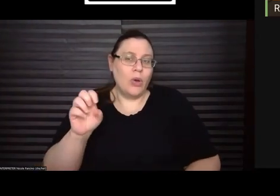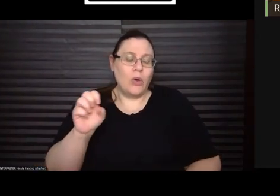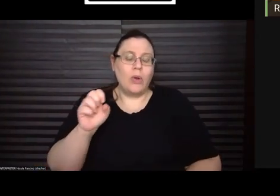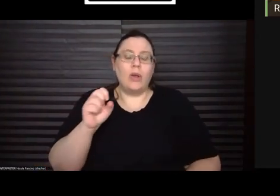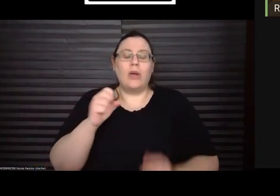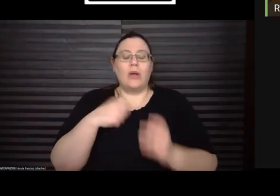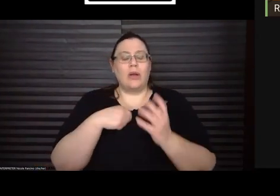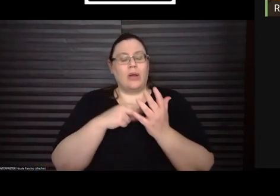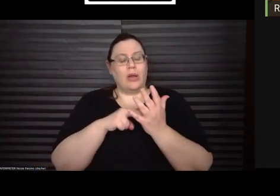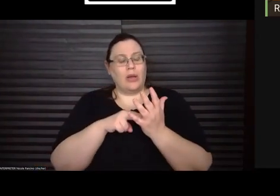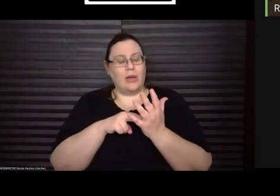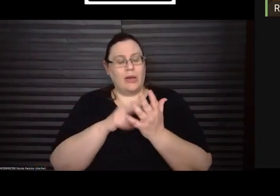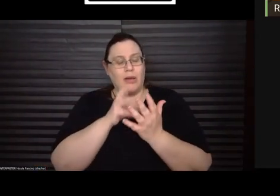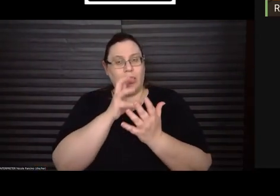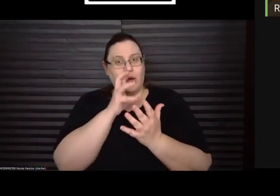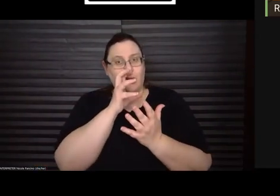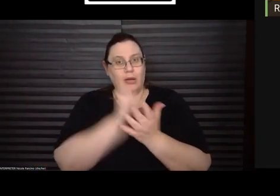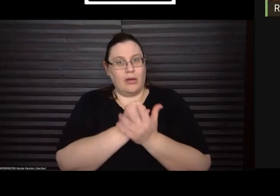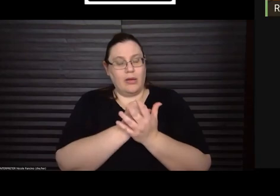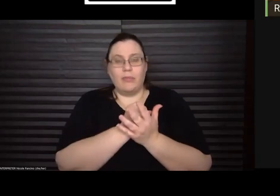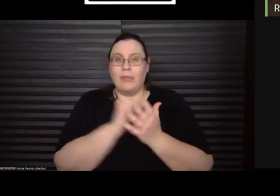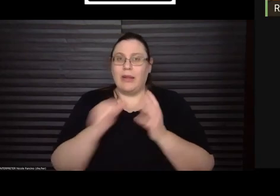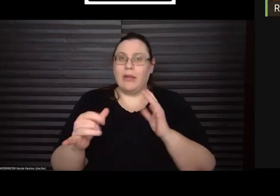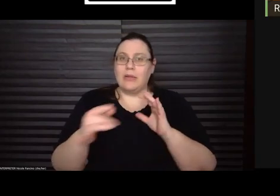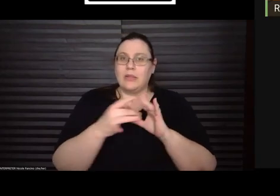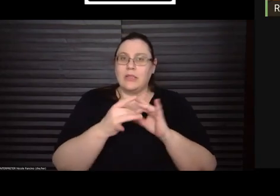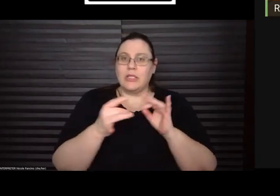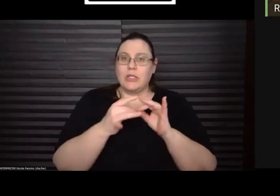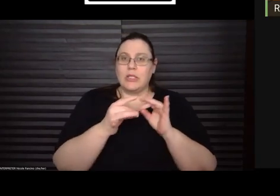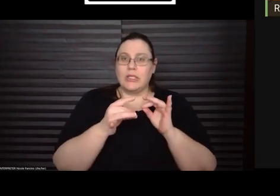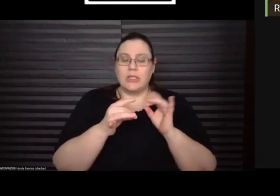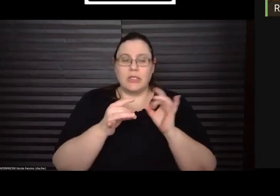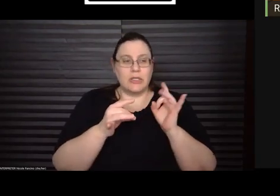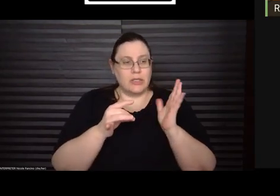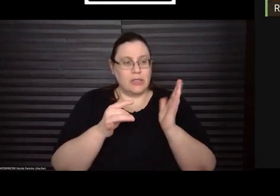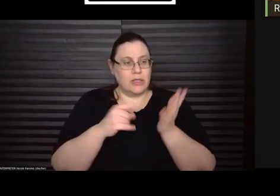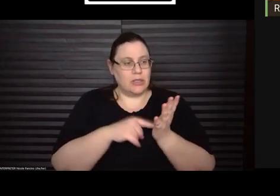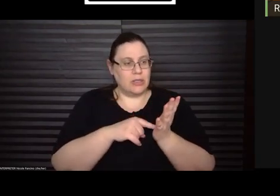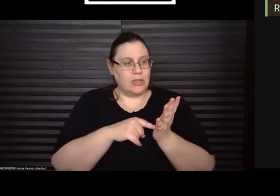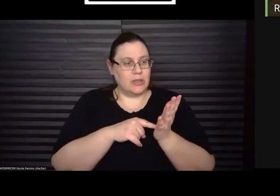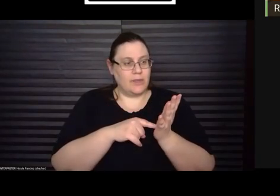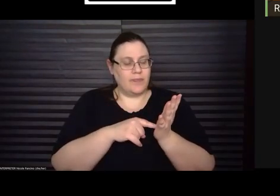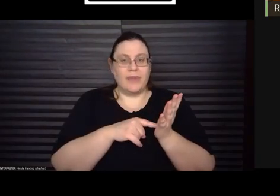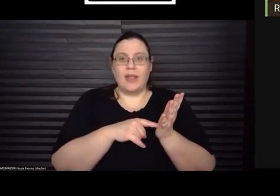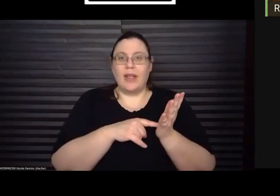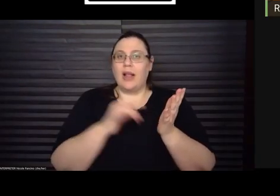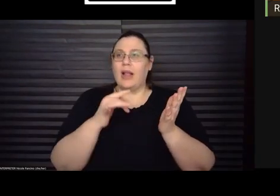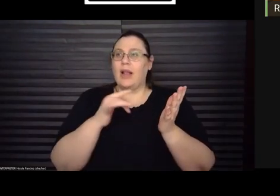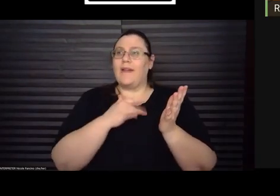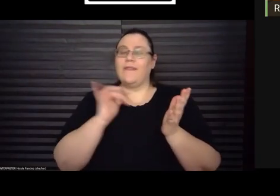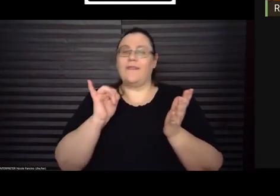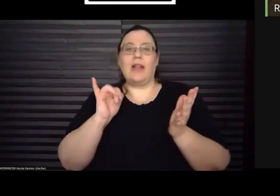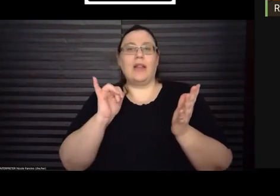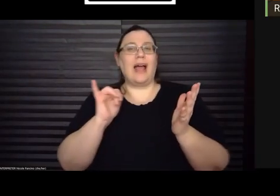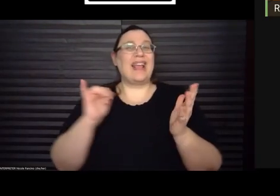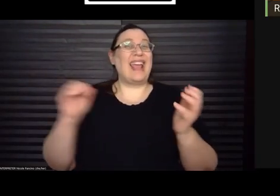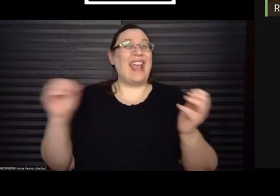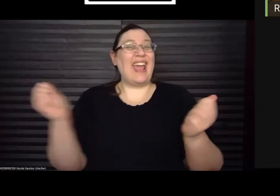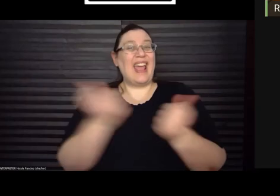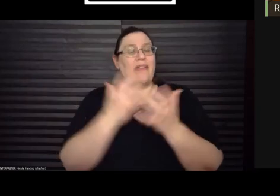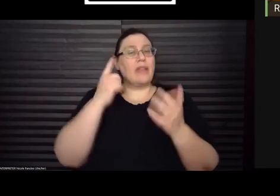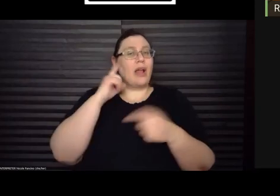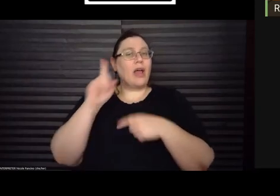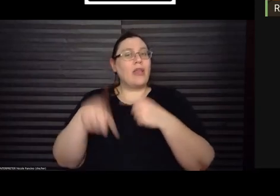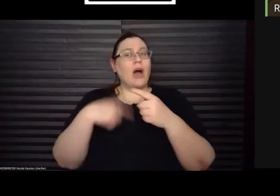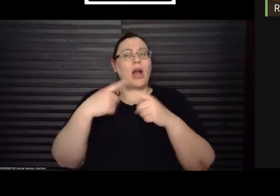was totally seized by that story. I just couldn't, it felt like it condensed